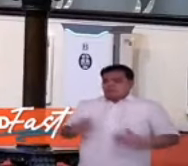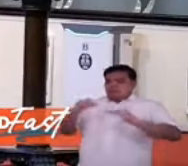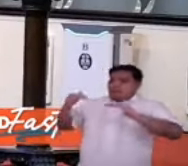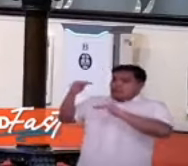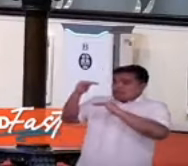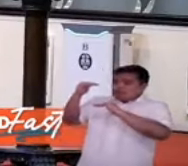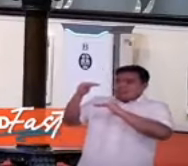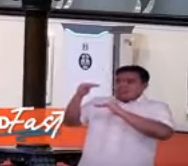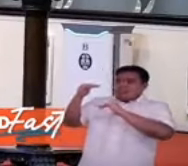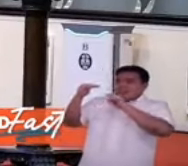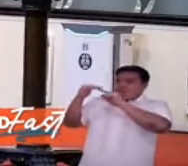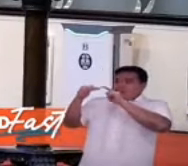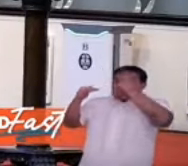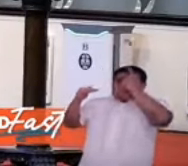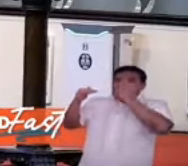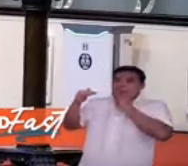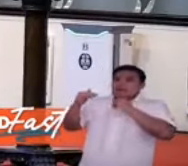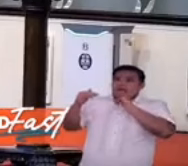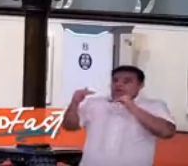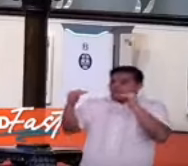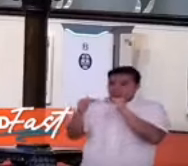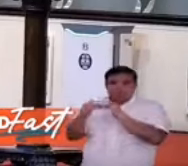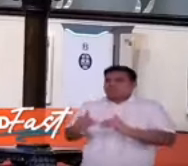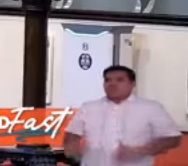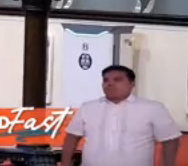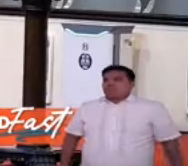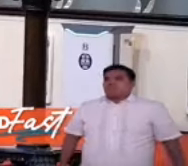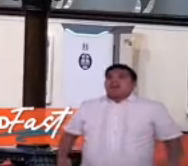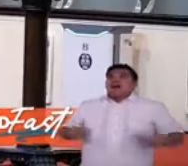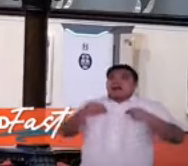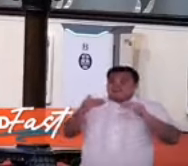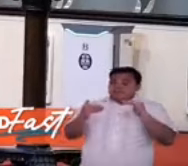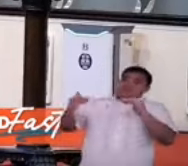should be a certain amount of respect.